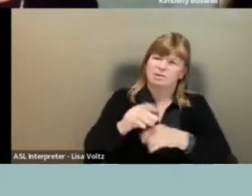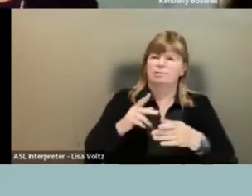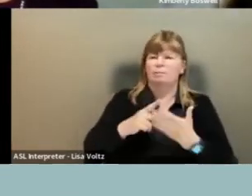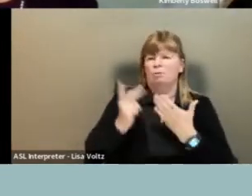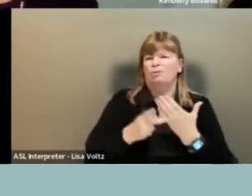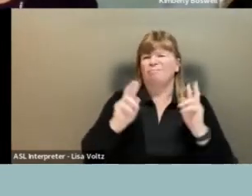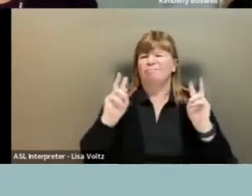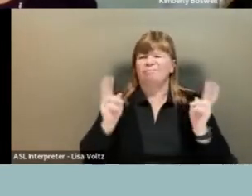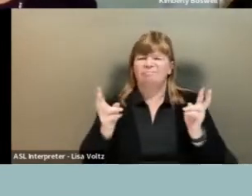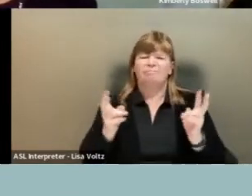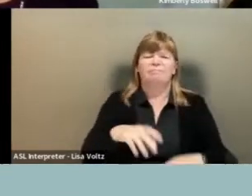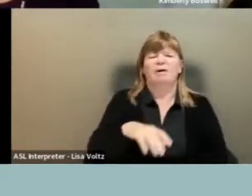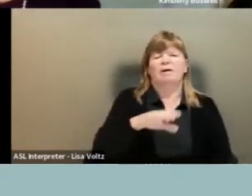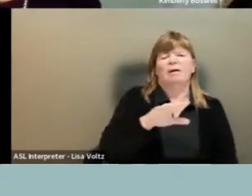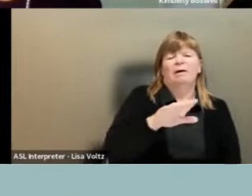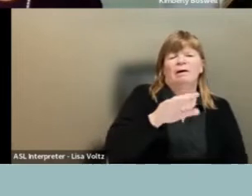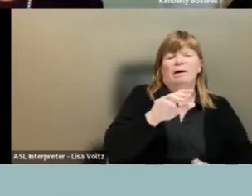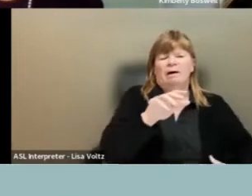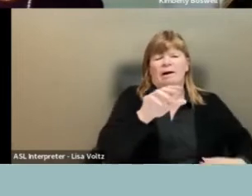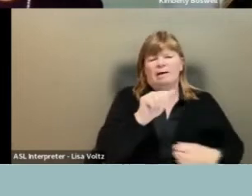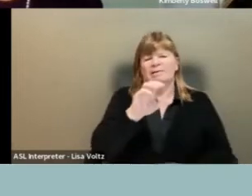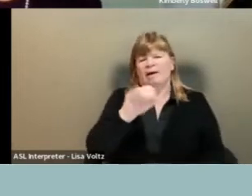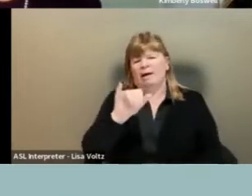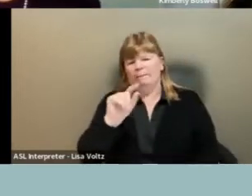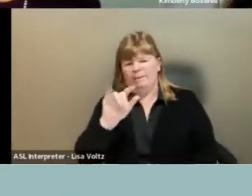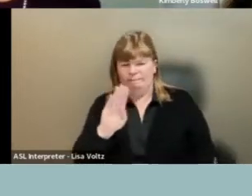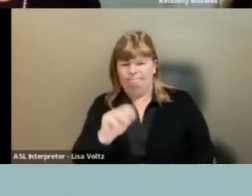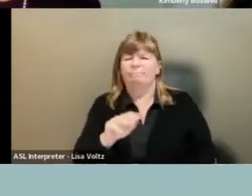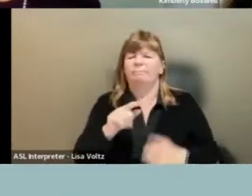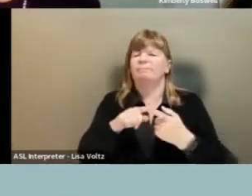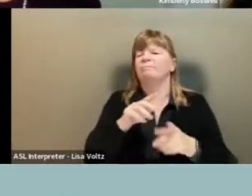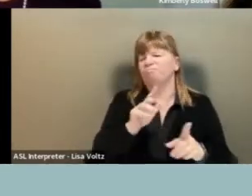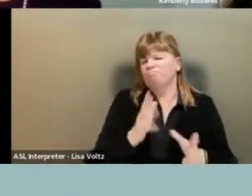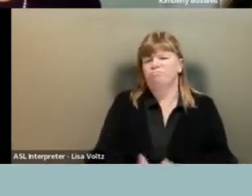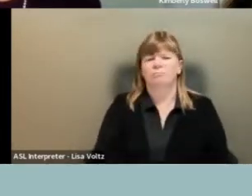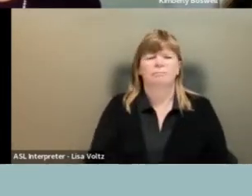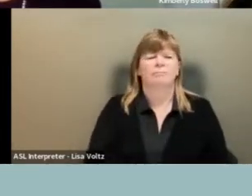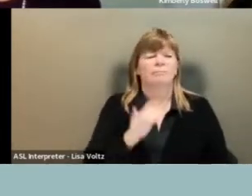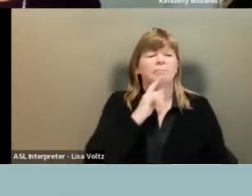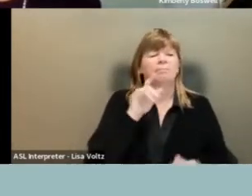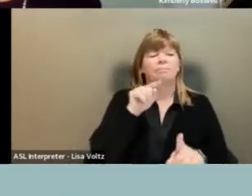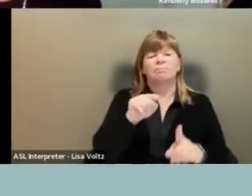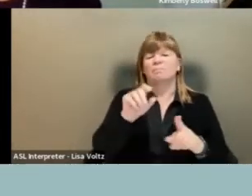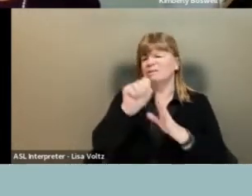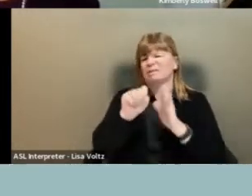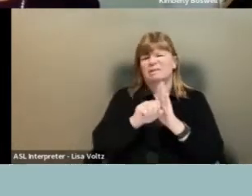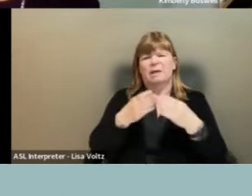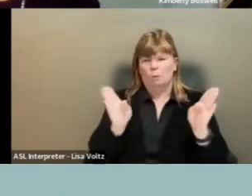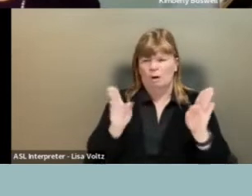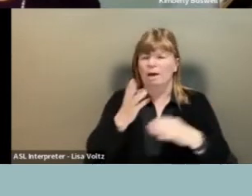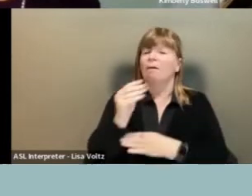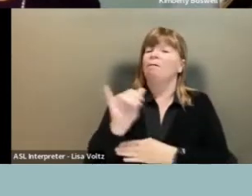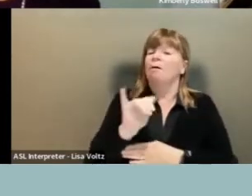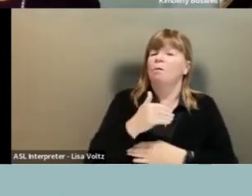known as ICBM, the Interactive Community-Based Program. And it is statewide. We also have